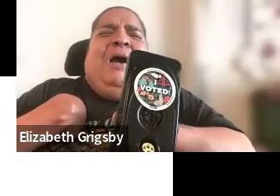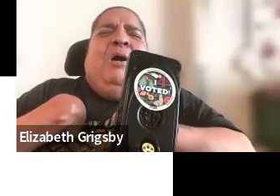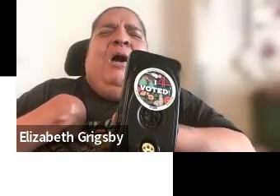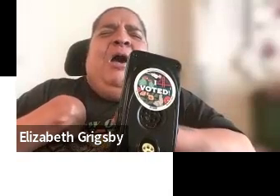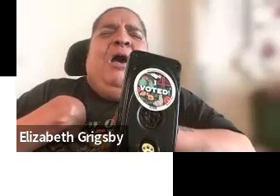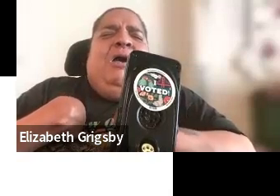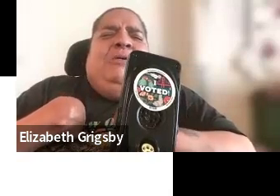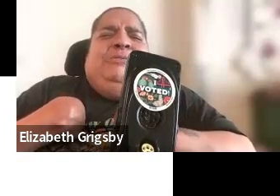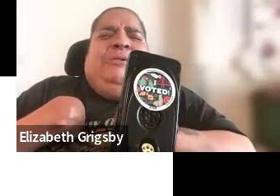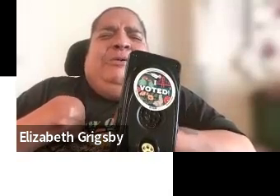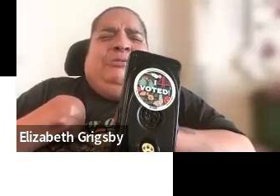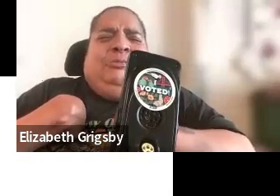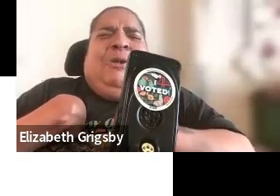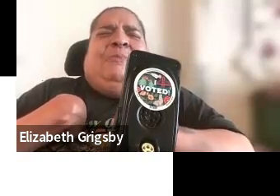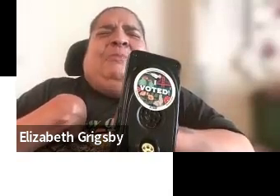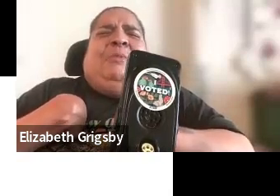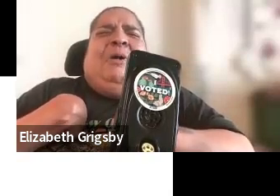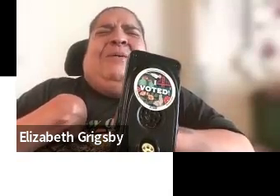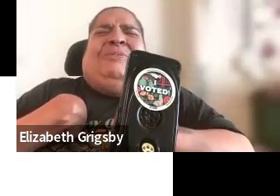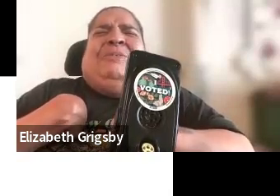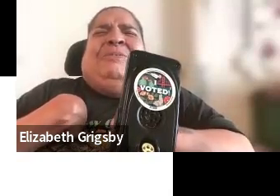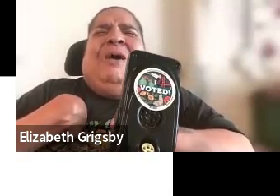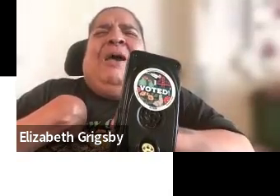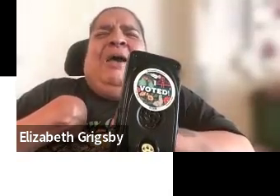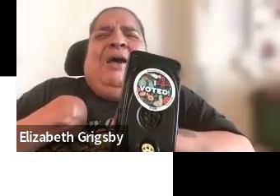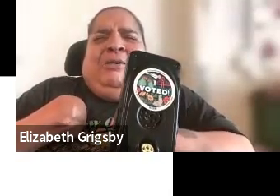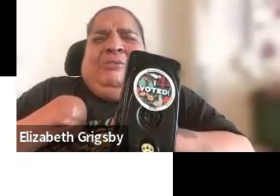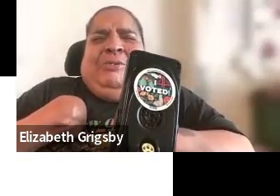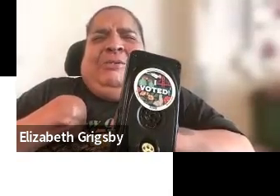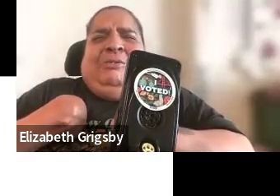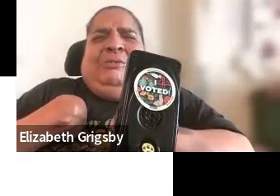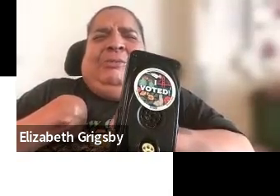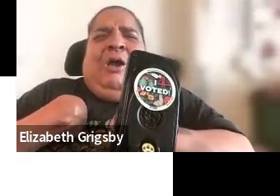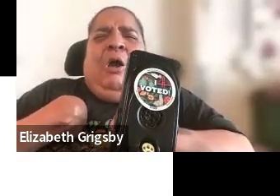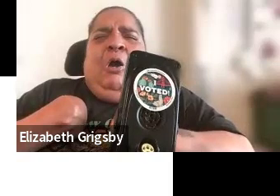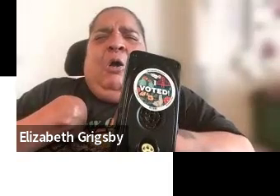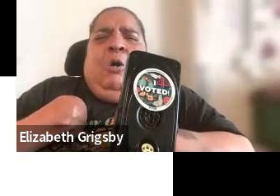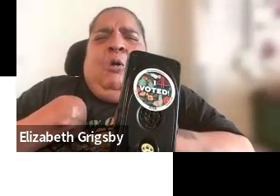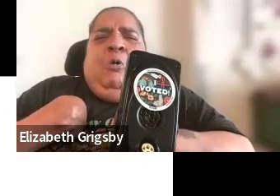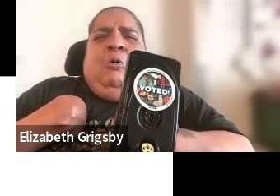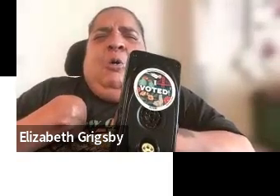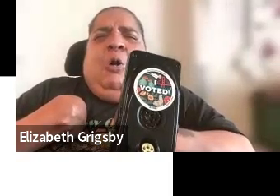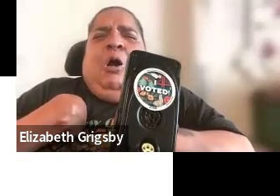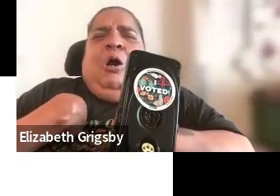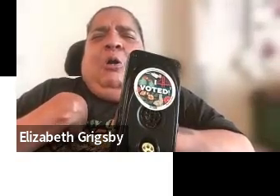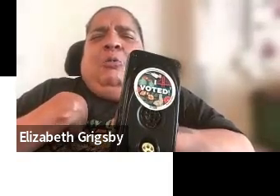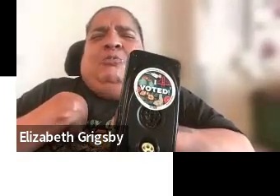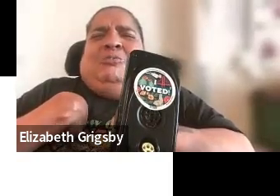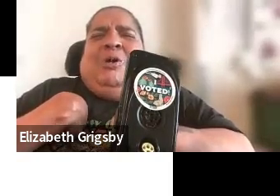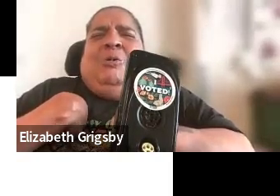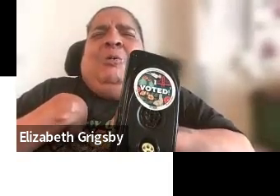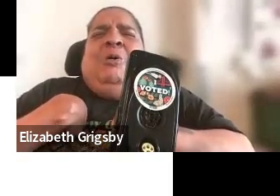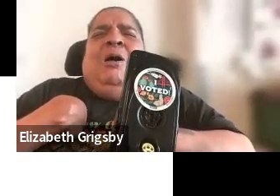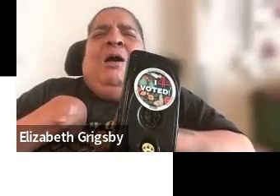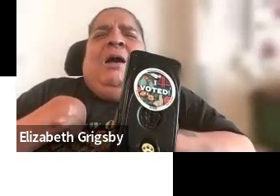hopefully now there's rape crisis centers who